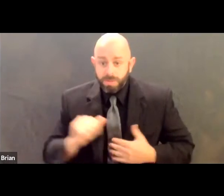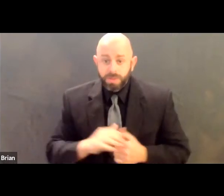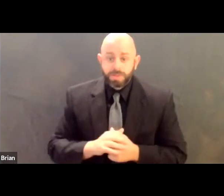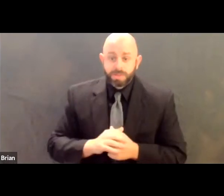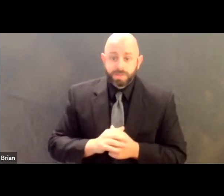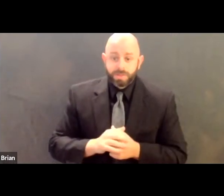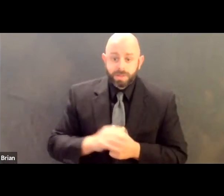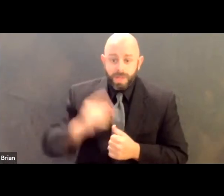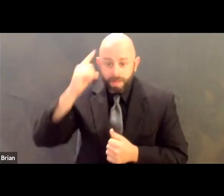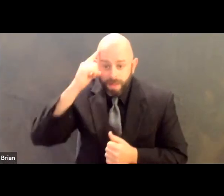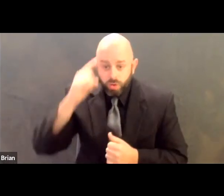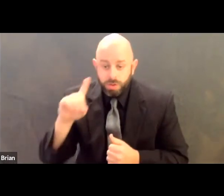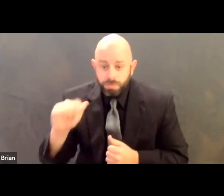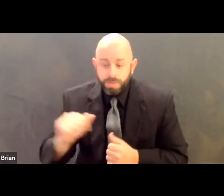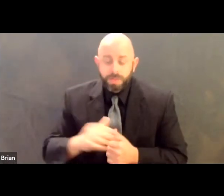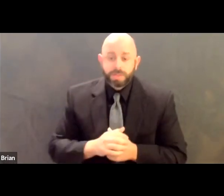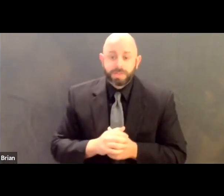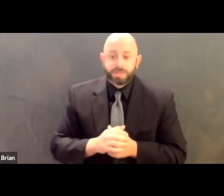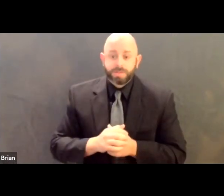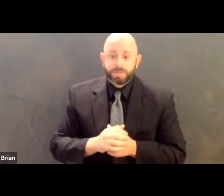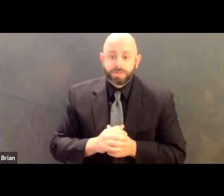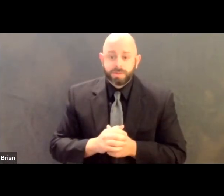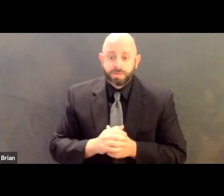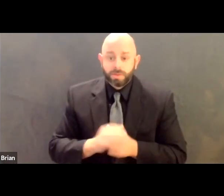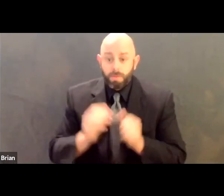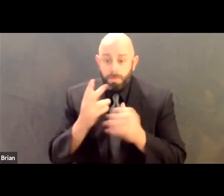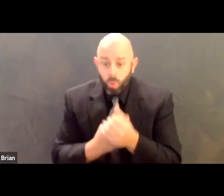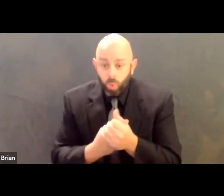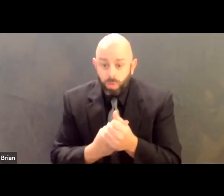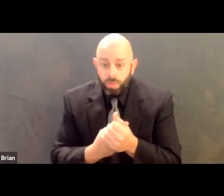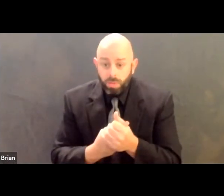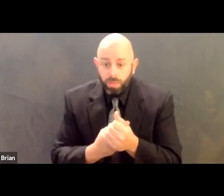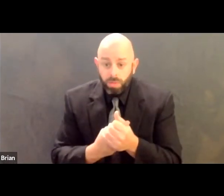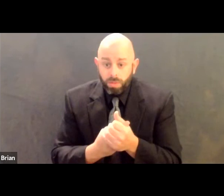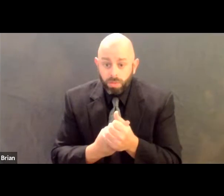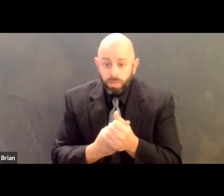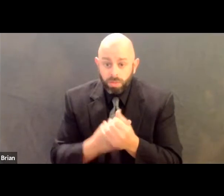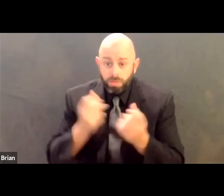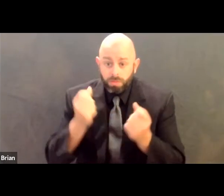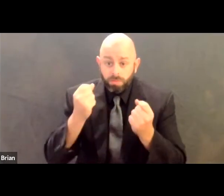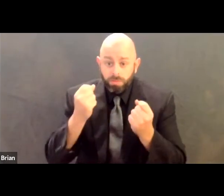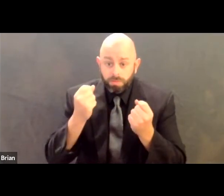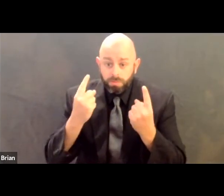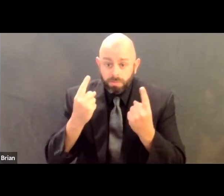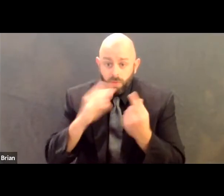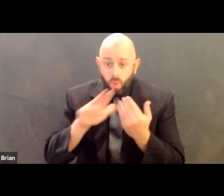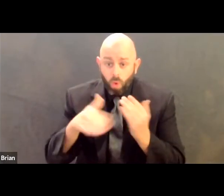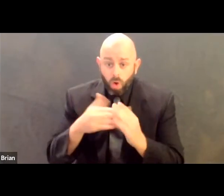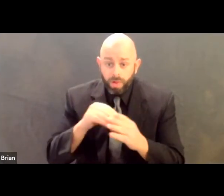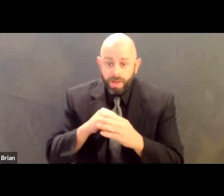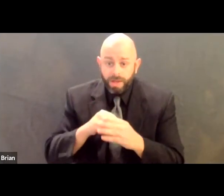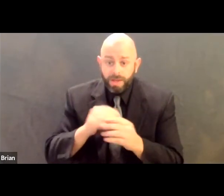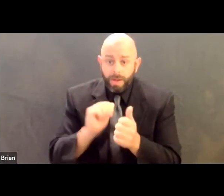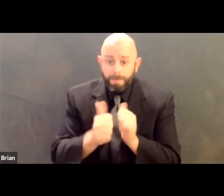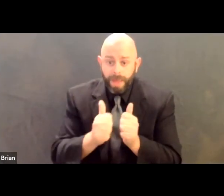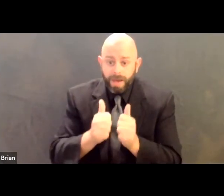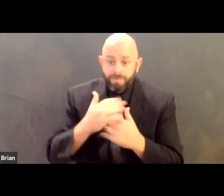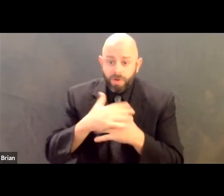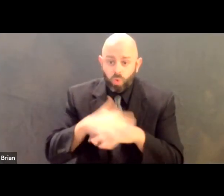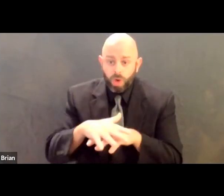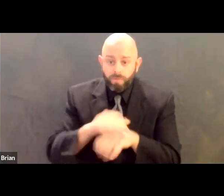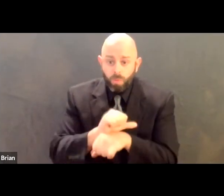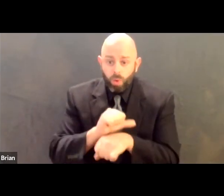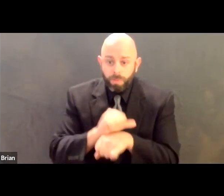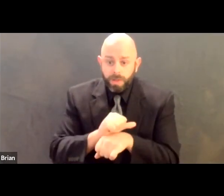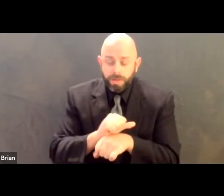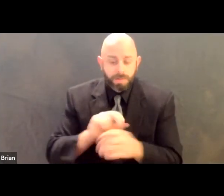developmental disabilities, combinations thereof. And get this, they were all in competitive integrated employment, which means the same job as